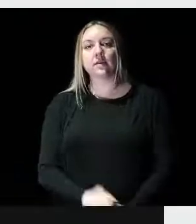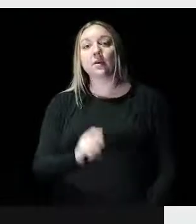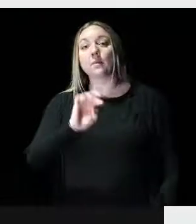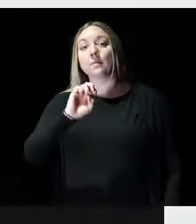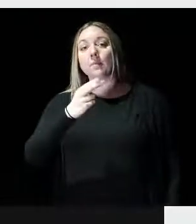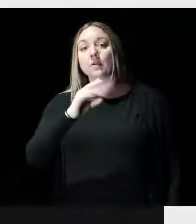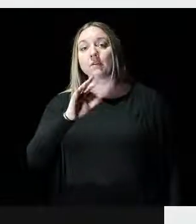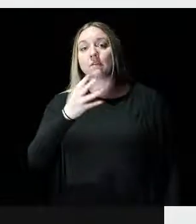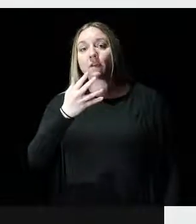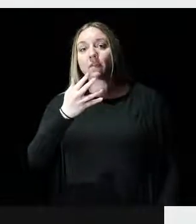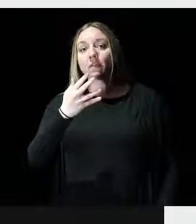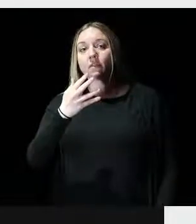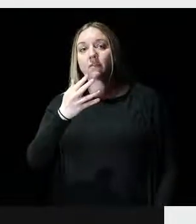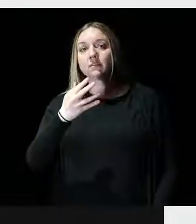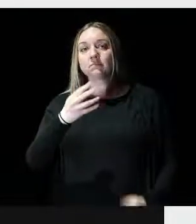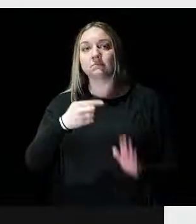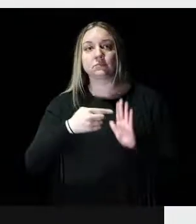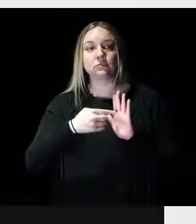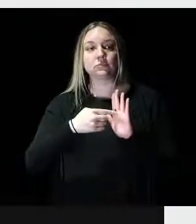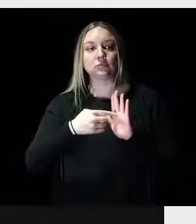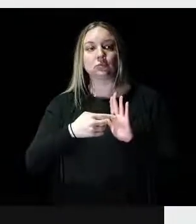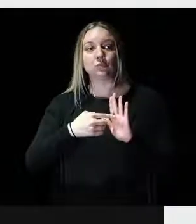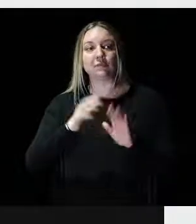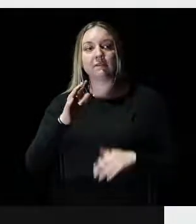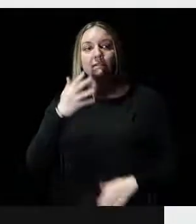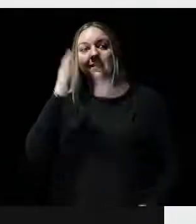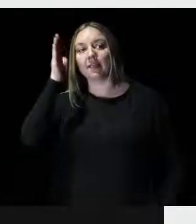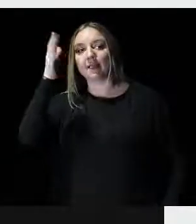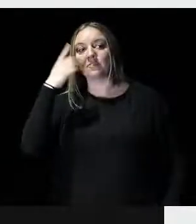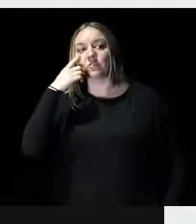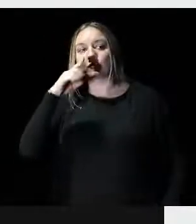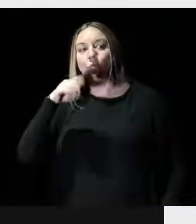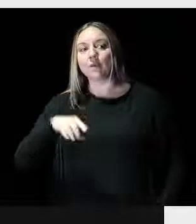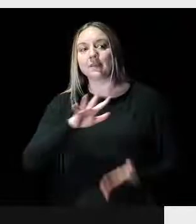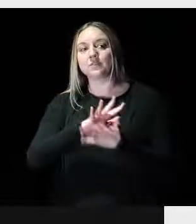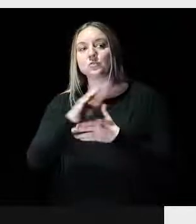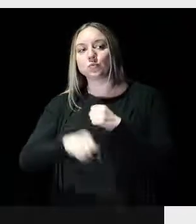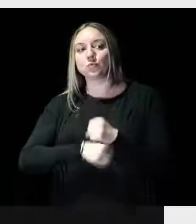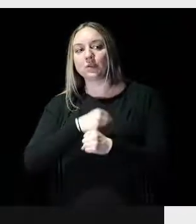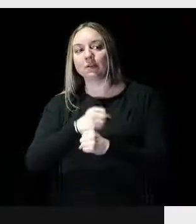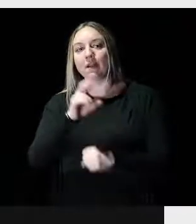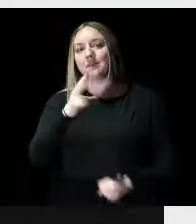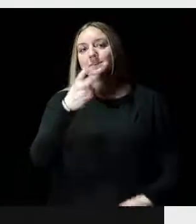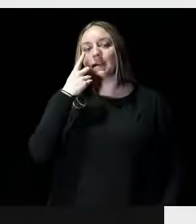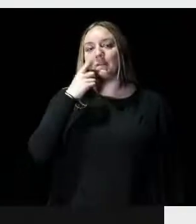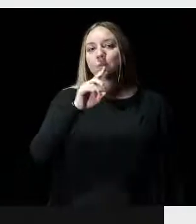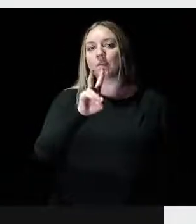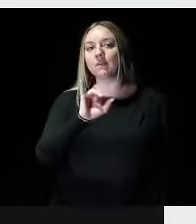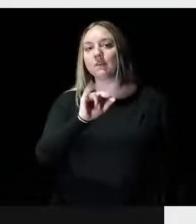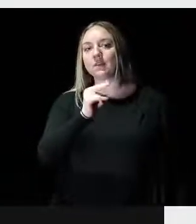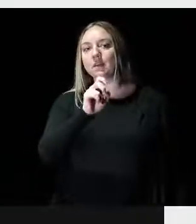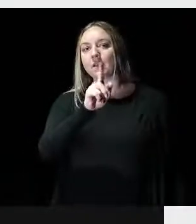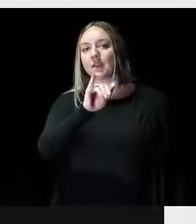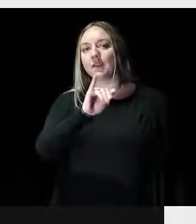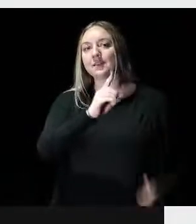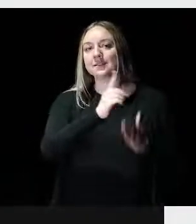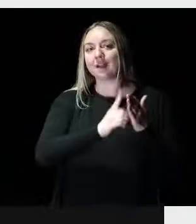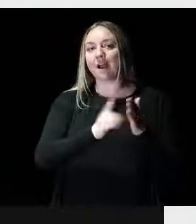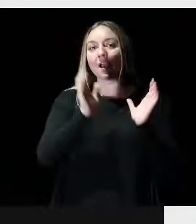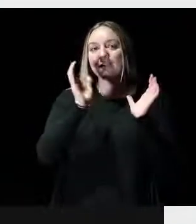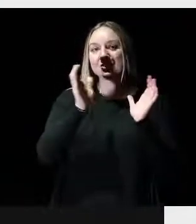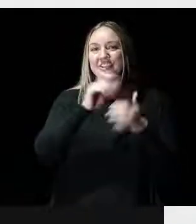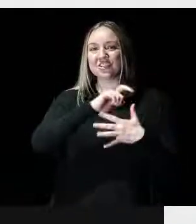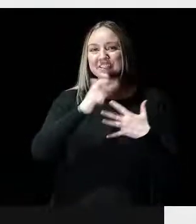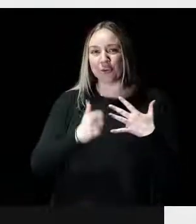21-22 academic year and the second of our Spring 22 Vignelli Design Conversations series presented by Design